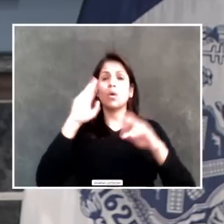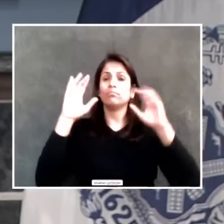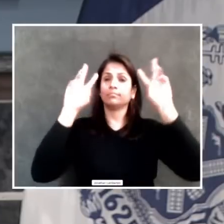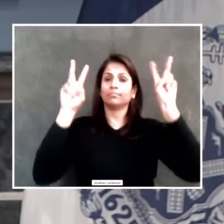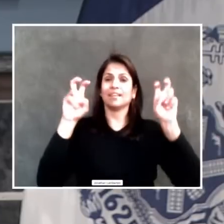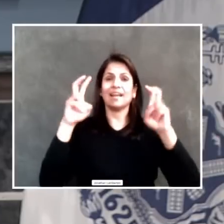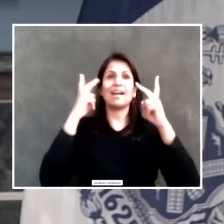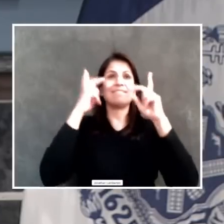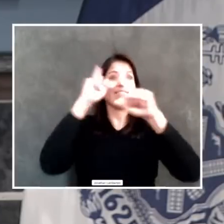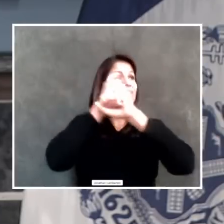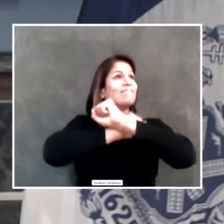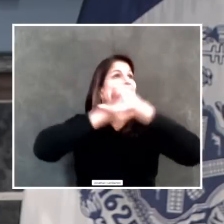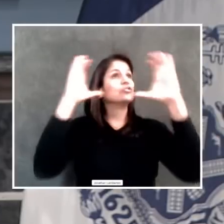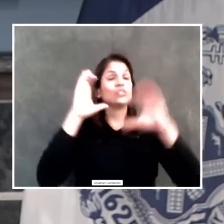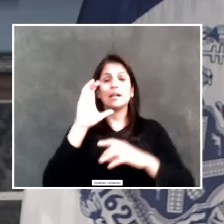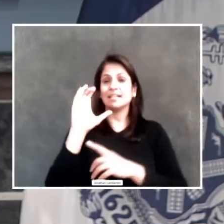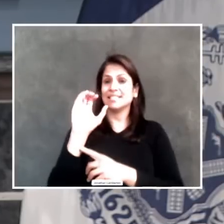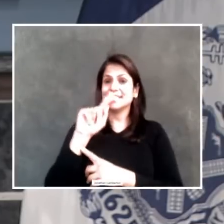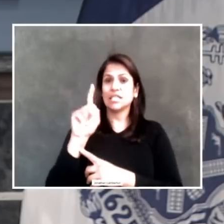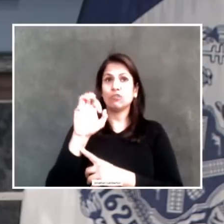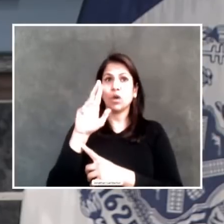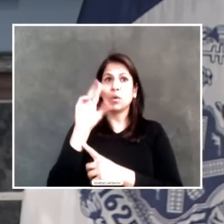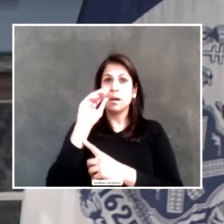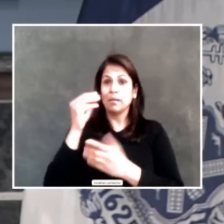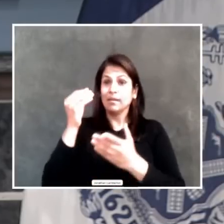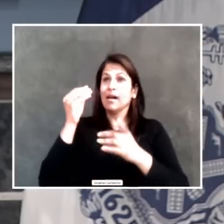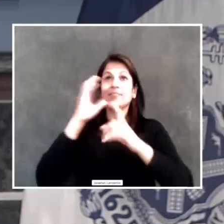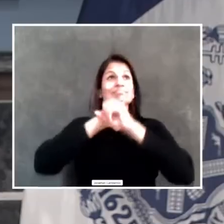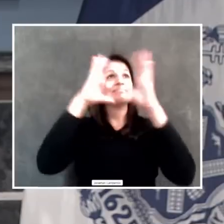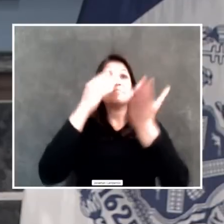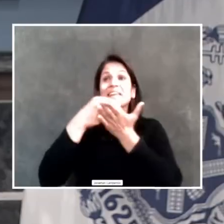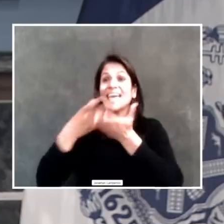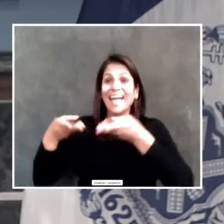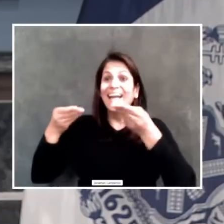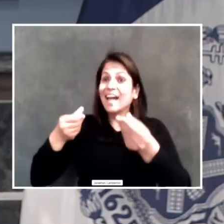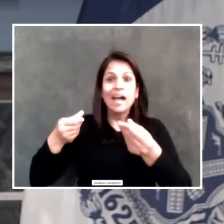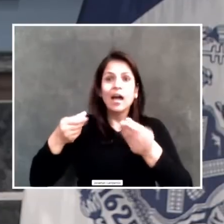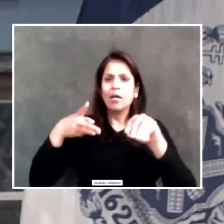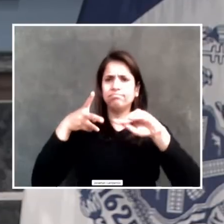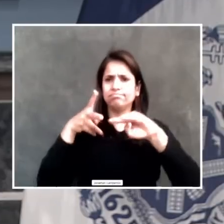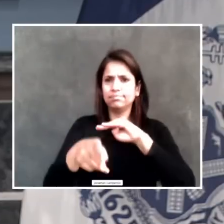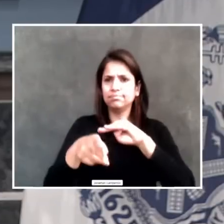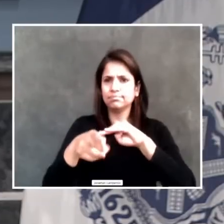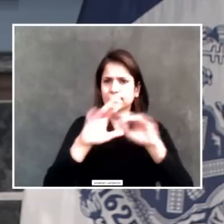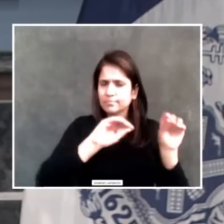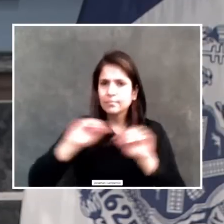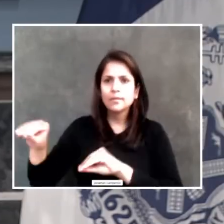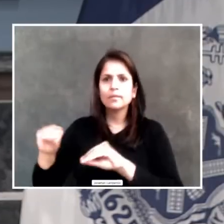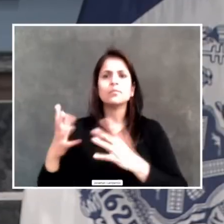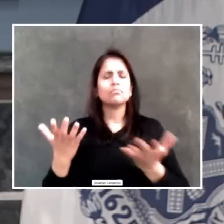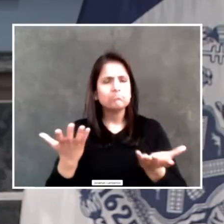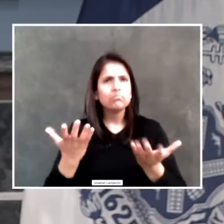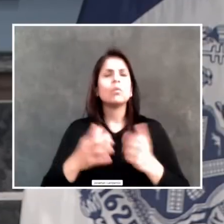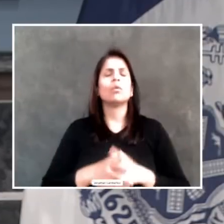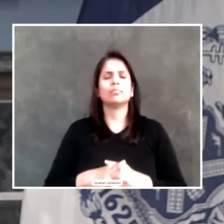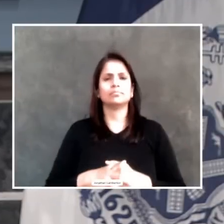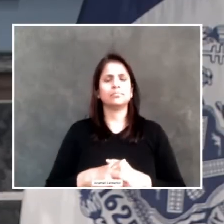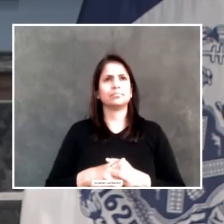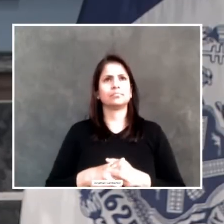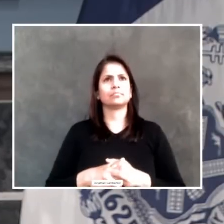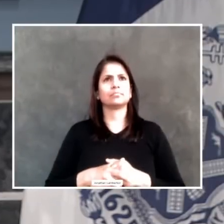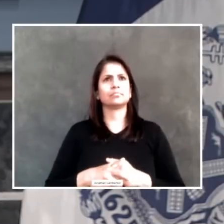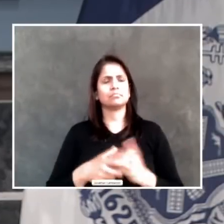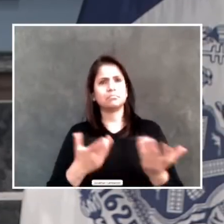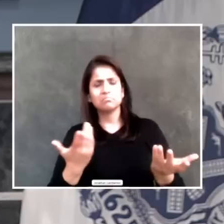for road building or maintenance. So I'm wondering what that says about your priorities during this crisis and beyond this crisis, that cyclists